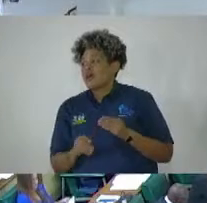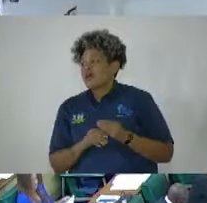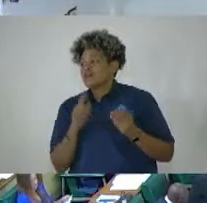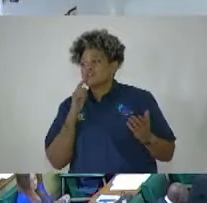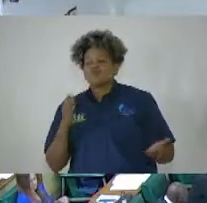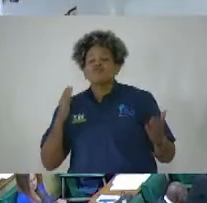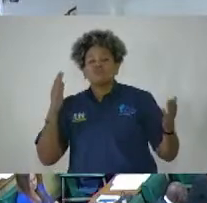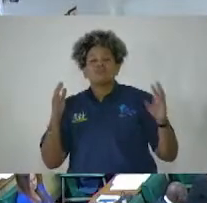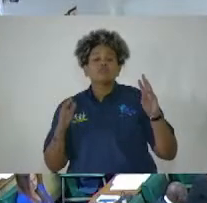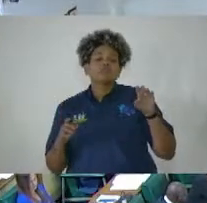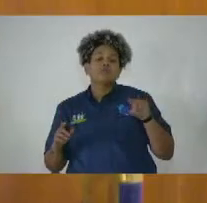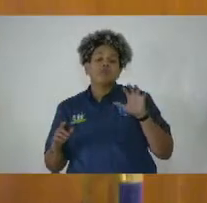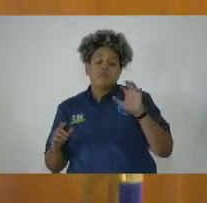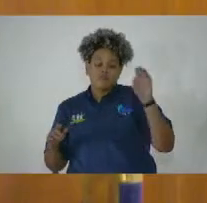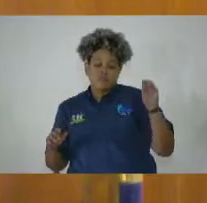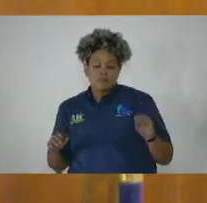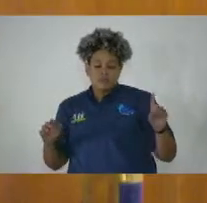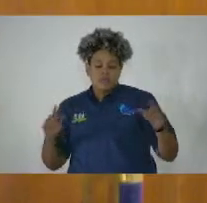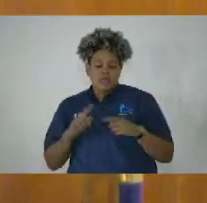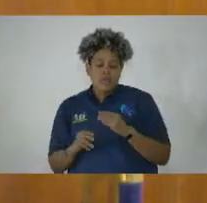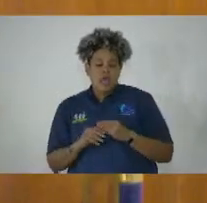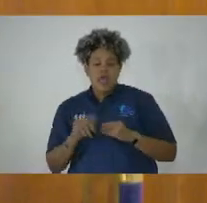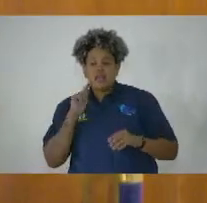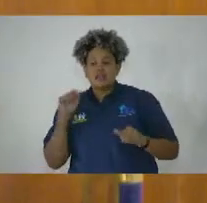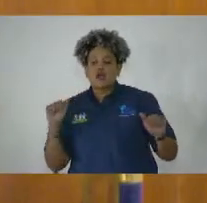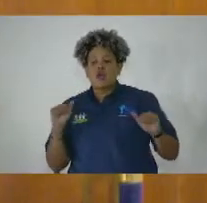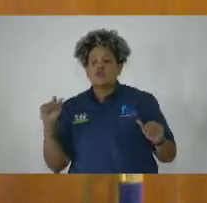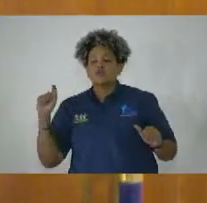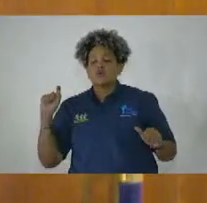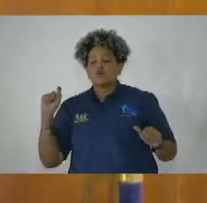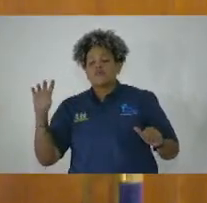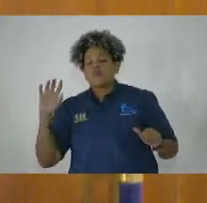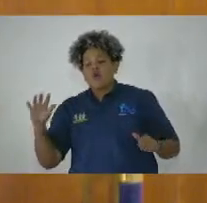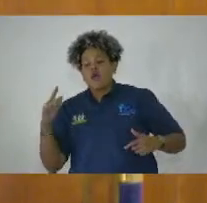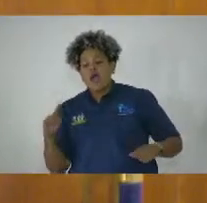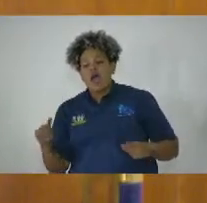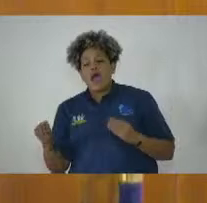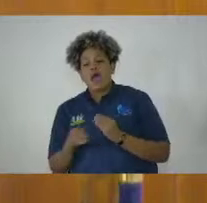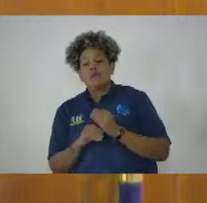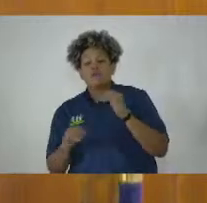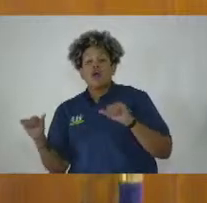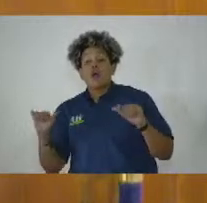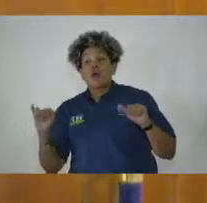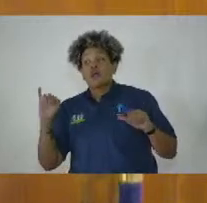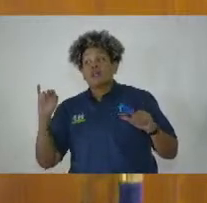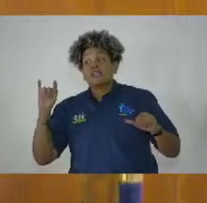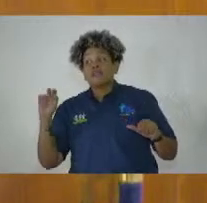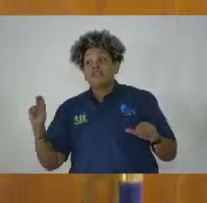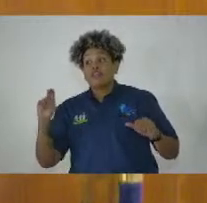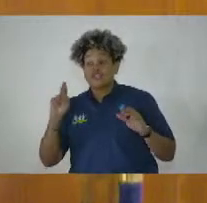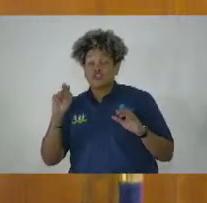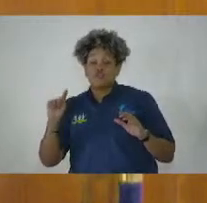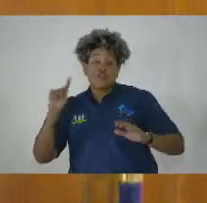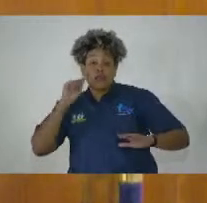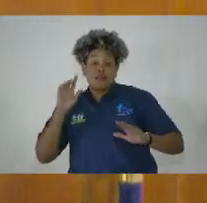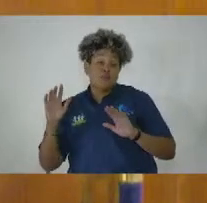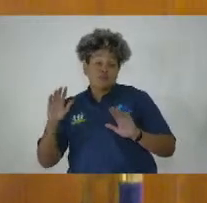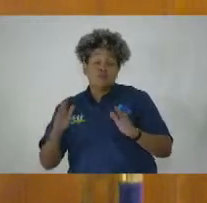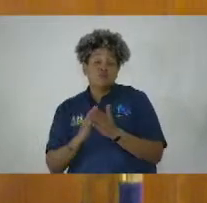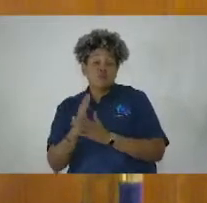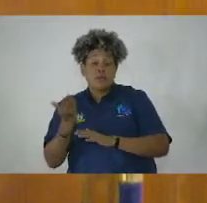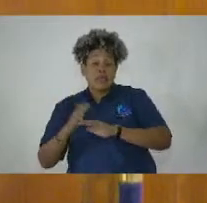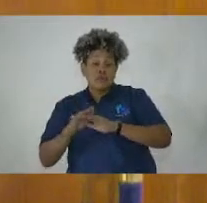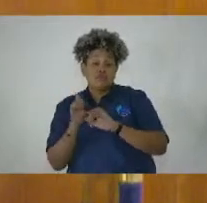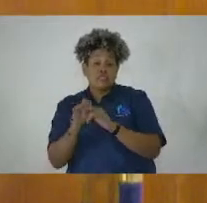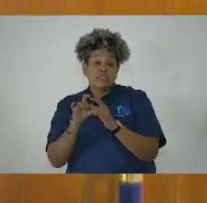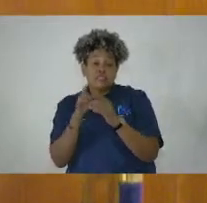to 6.5% in August 2024. August inflation rate was primarily driven by increase in